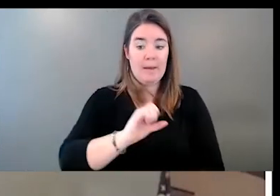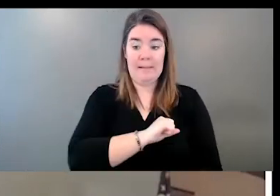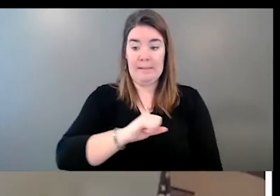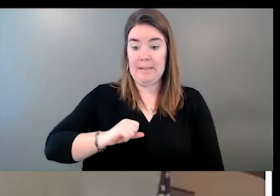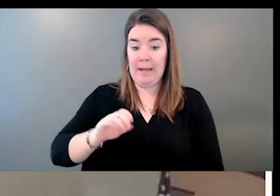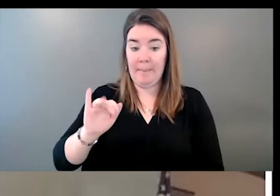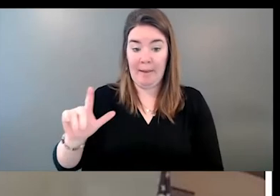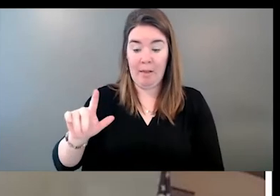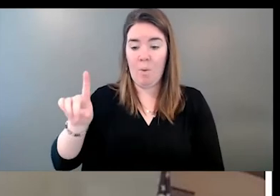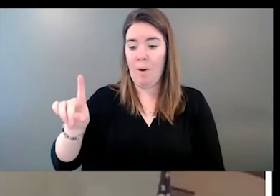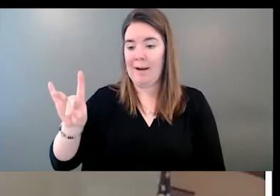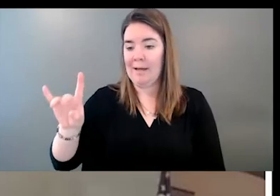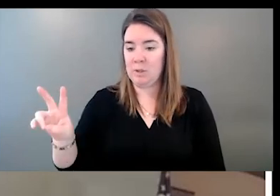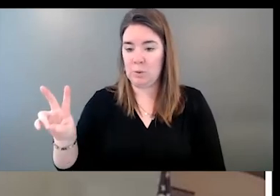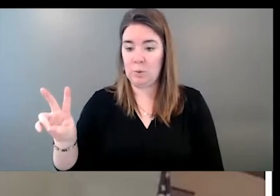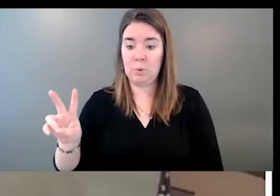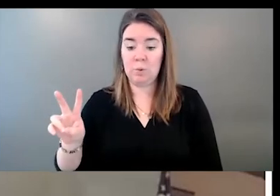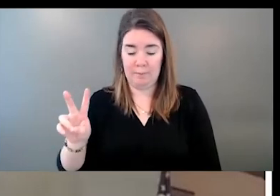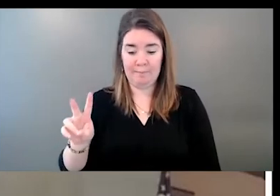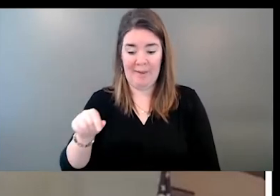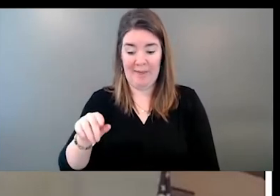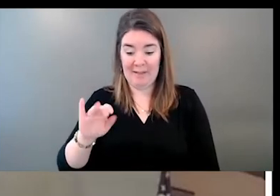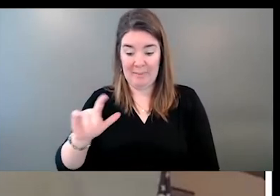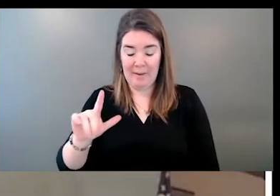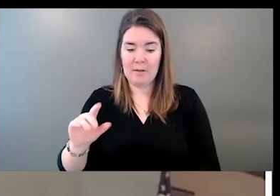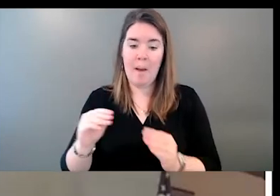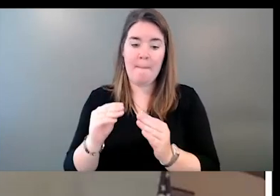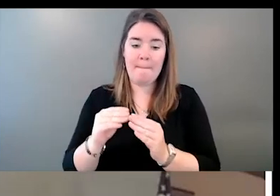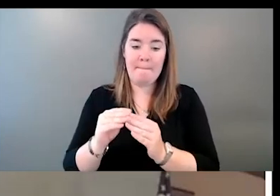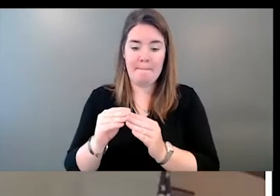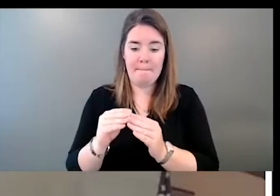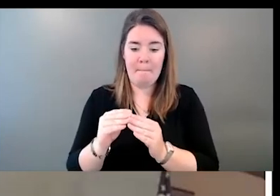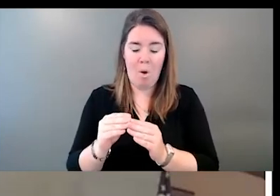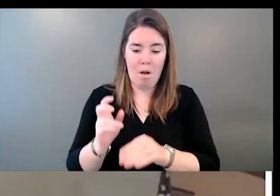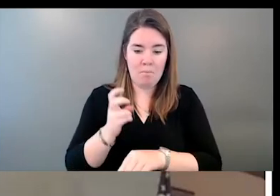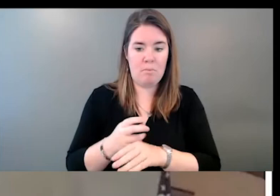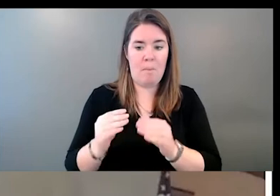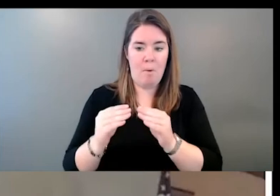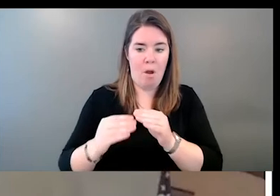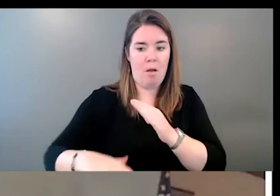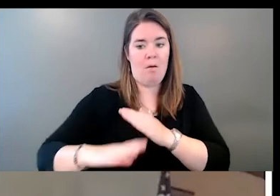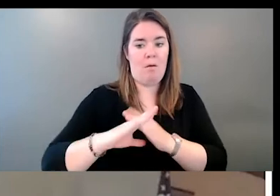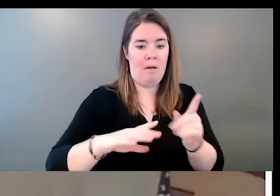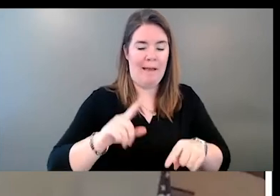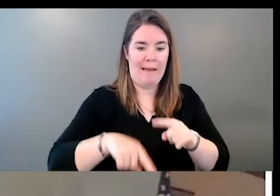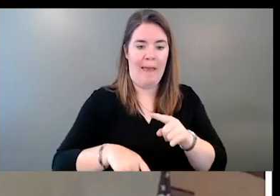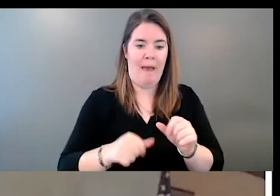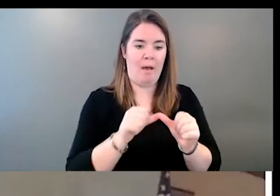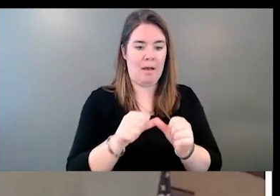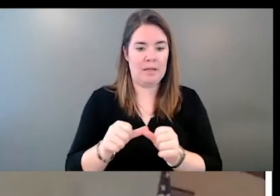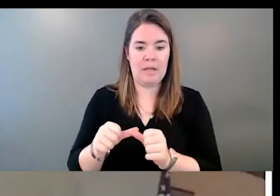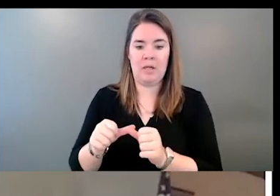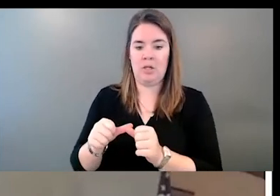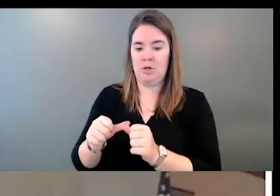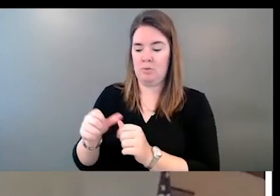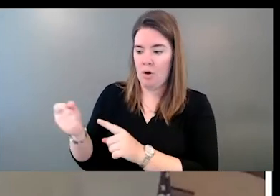These bills would make it even more difficult to keep dangerous domestic violence offenders from further harassing, assaulting, or even